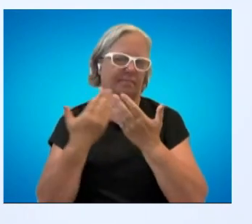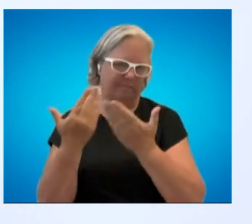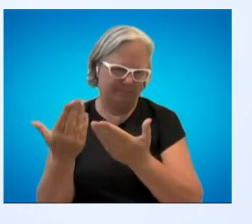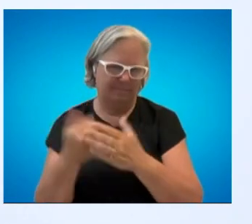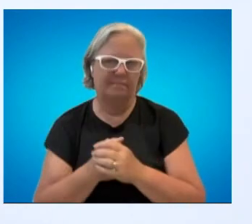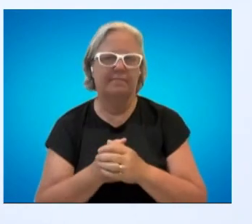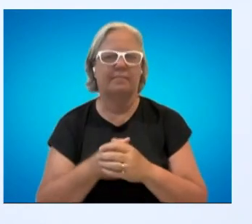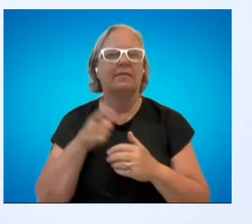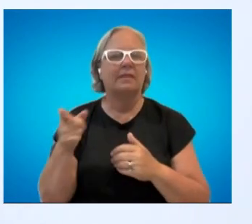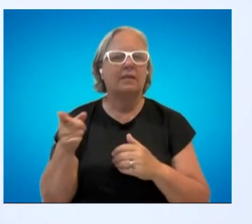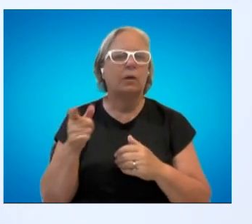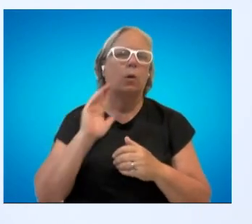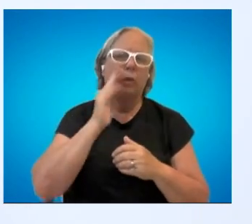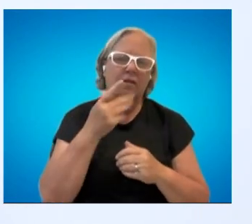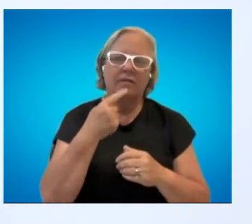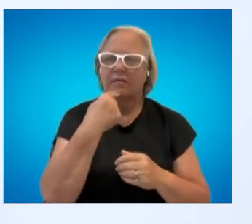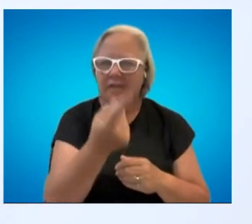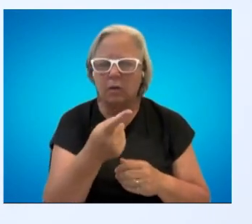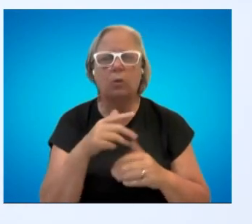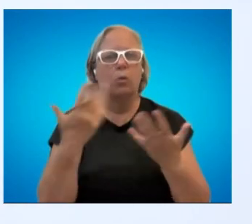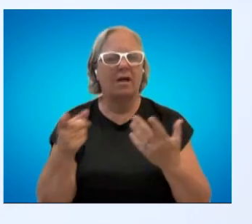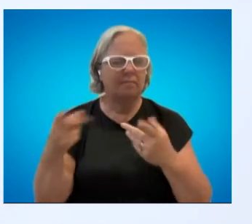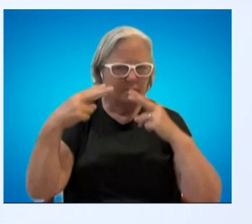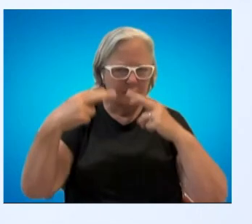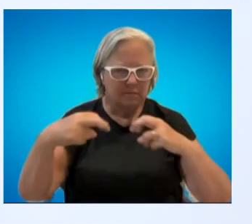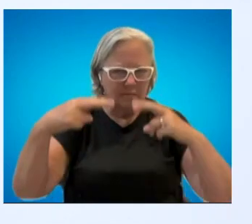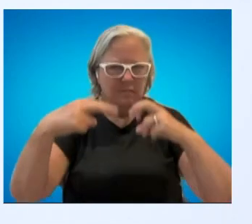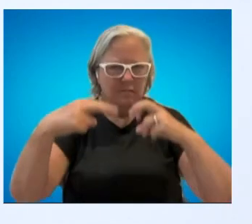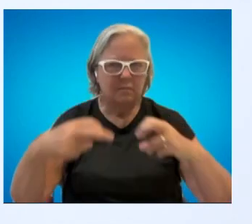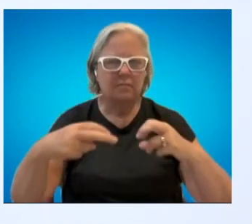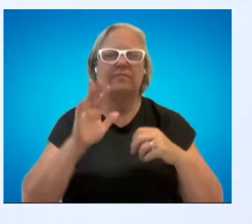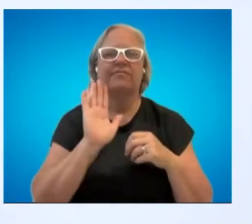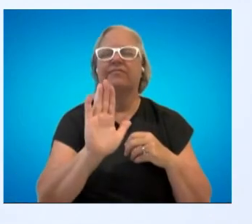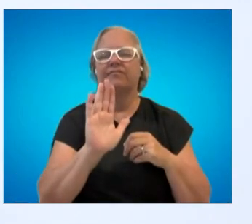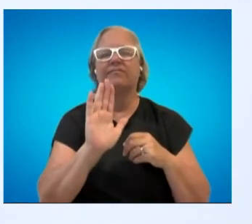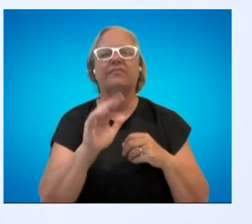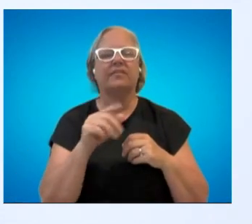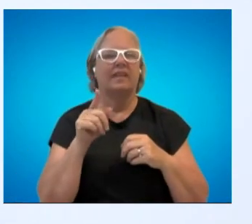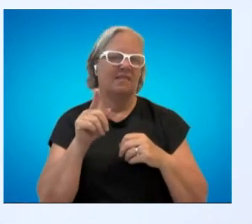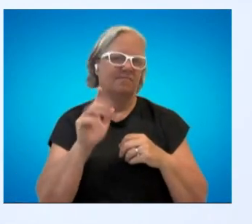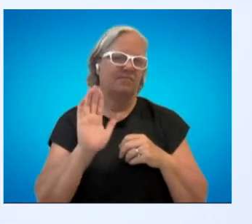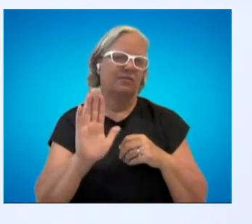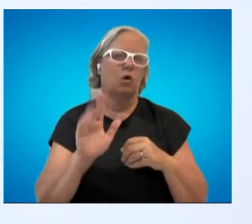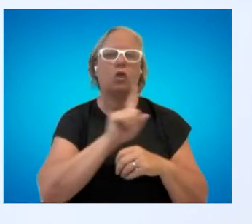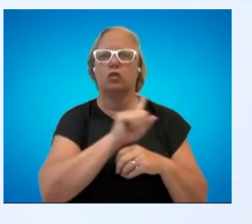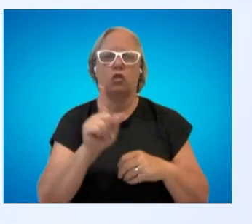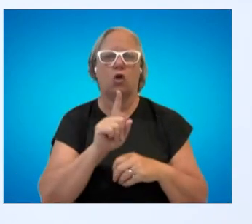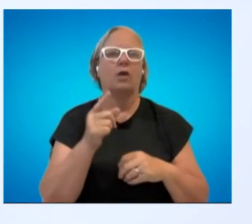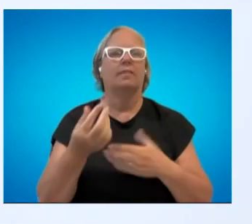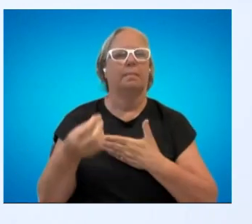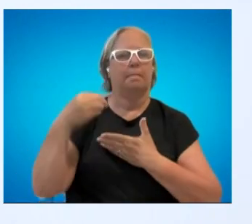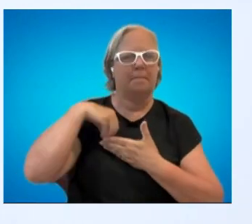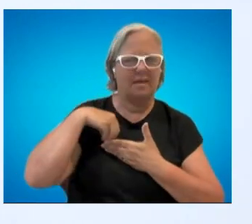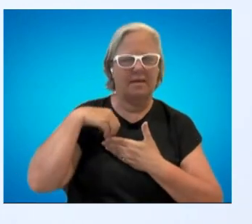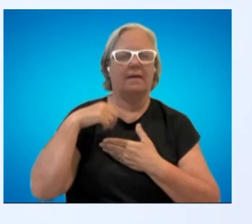the findings of a survey on unpaid care. As I mentioned before in my introduction, this is a very important